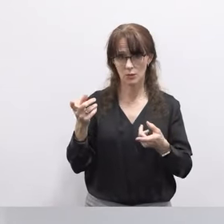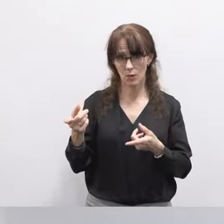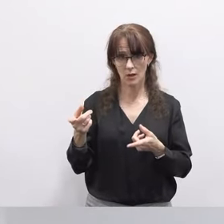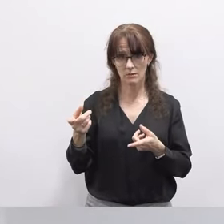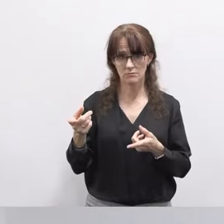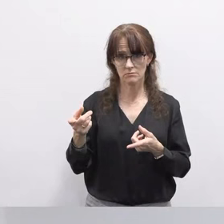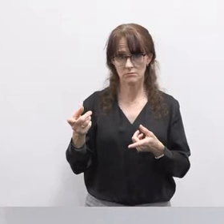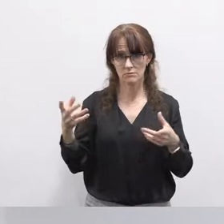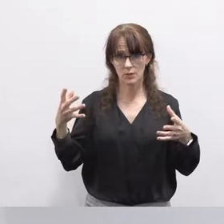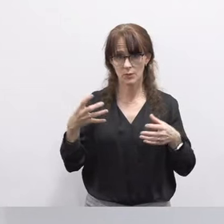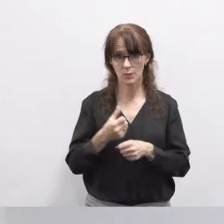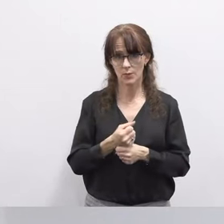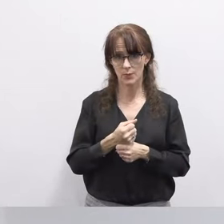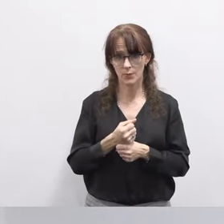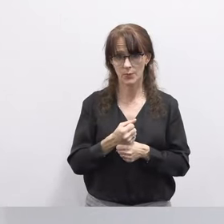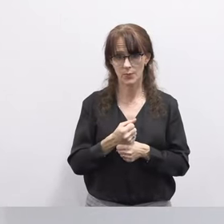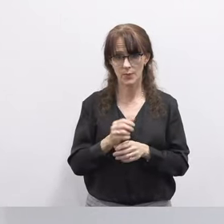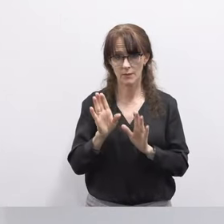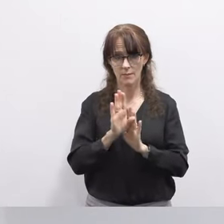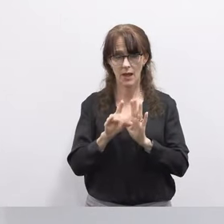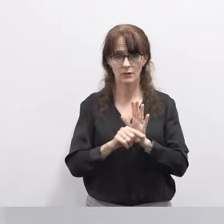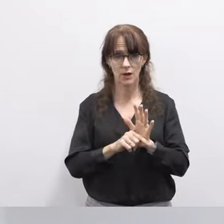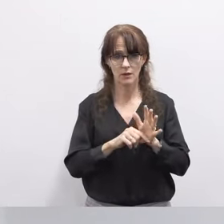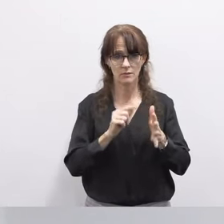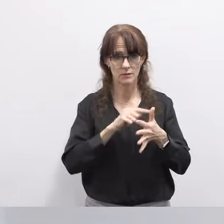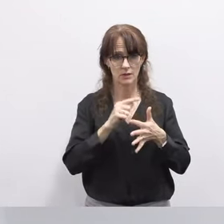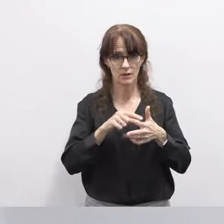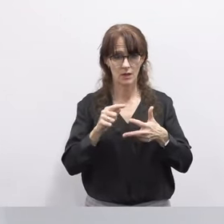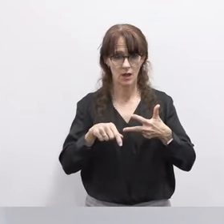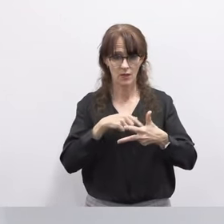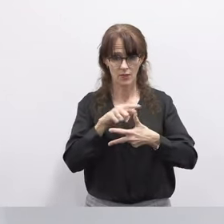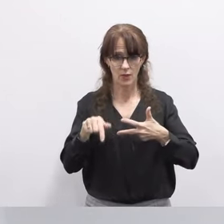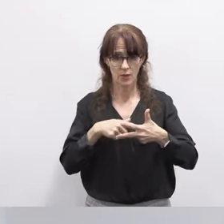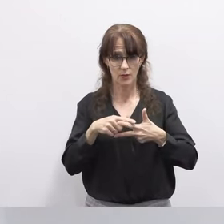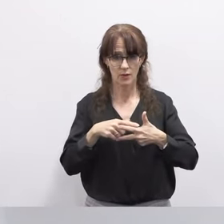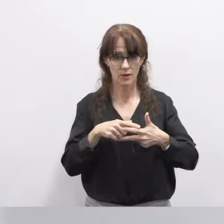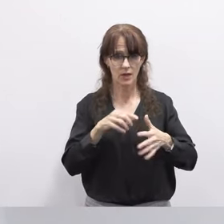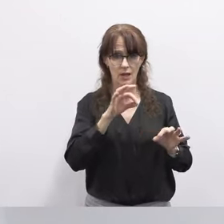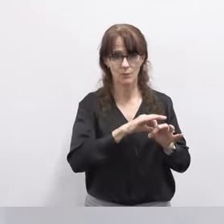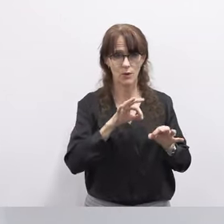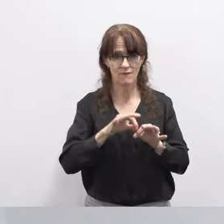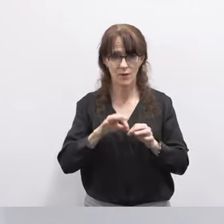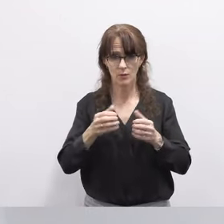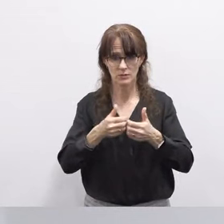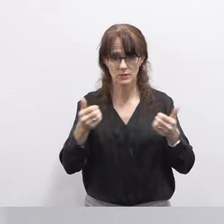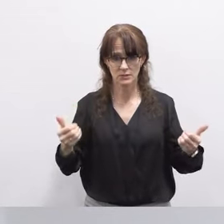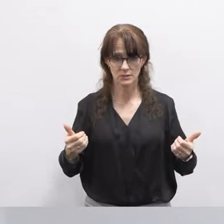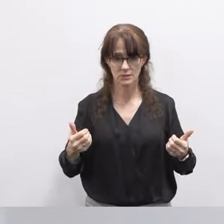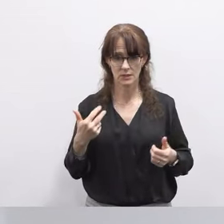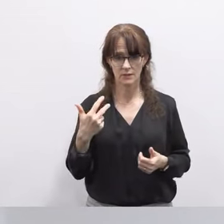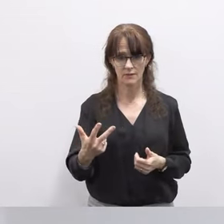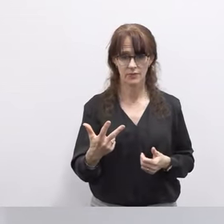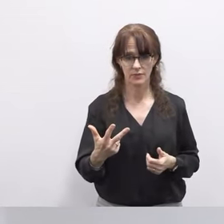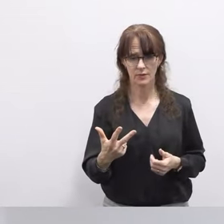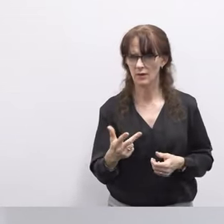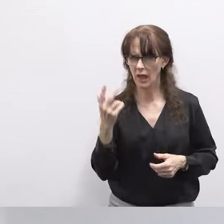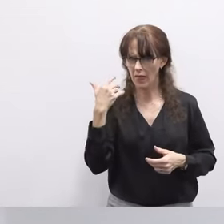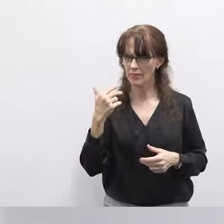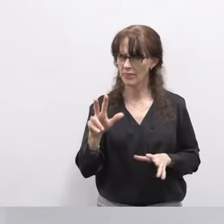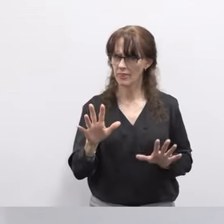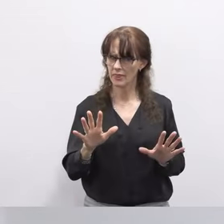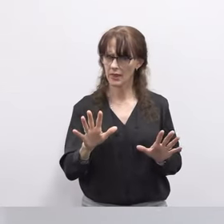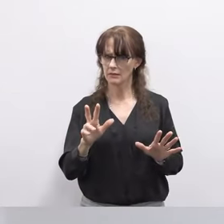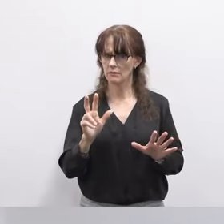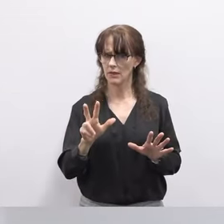did you want to just give us a quick background on each of these three, and then we'll vote for each of them separately since we have three I believe, just